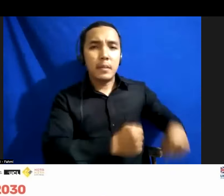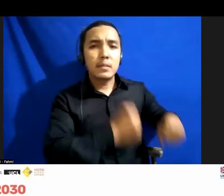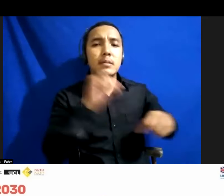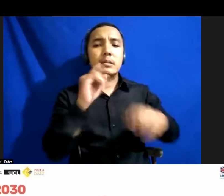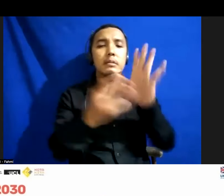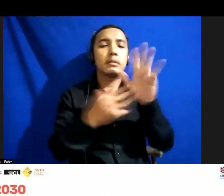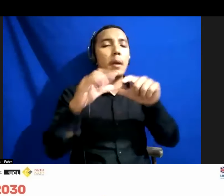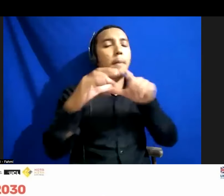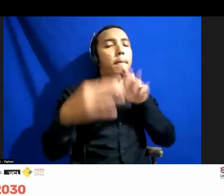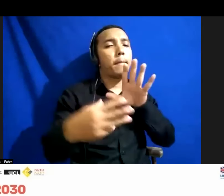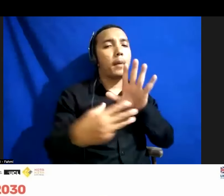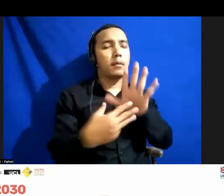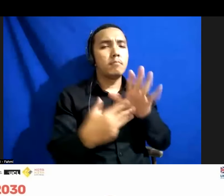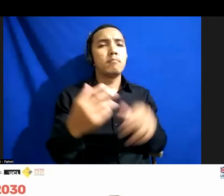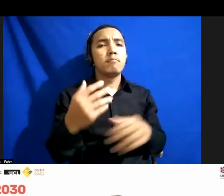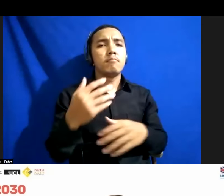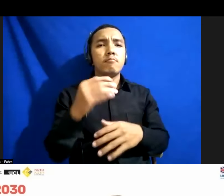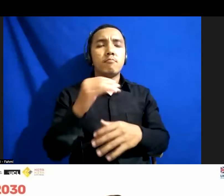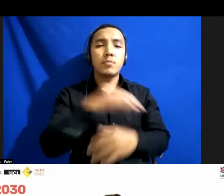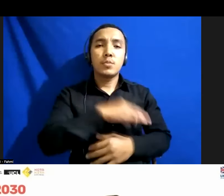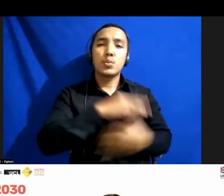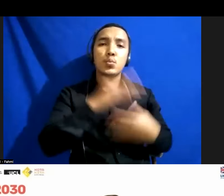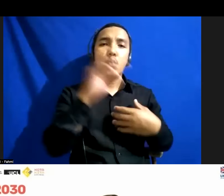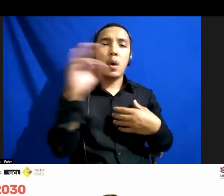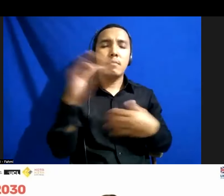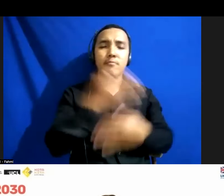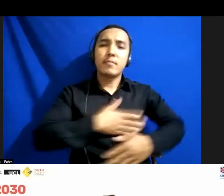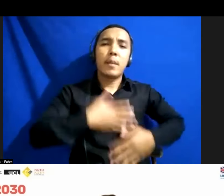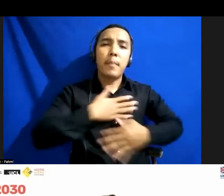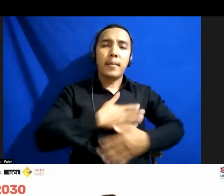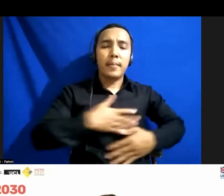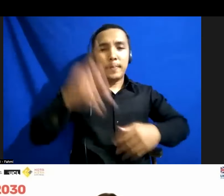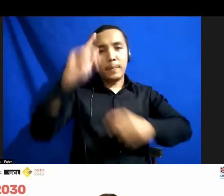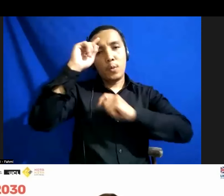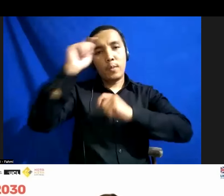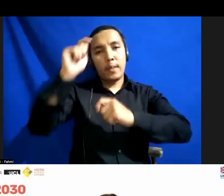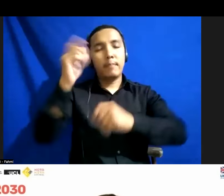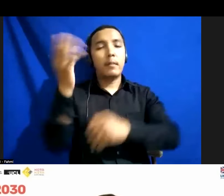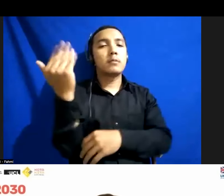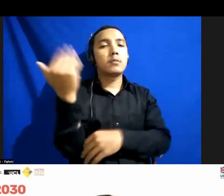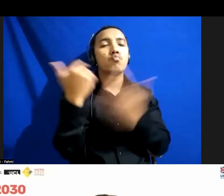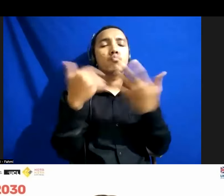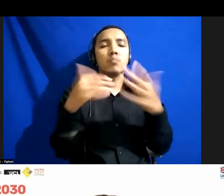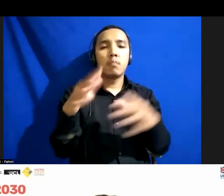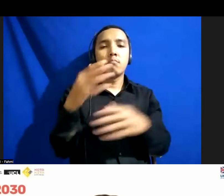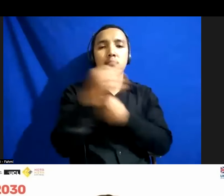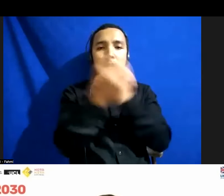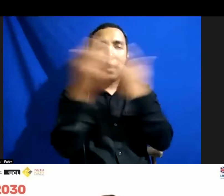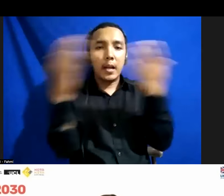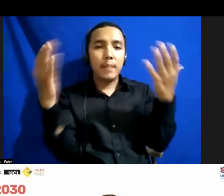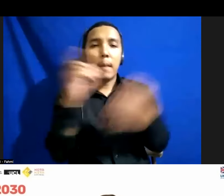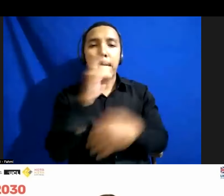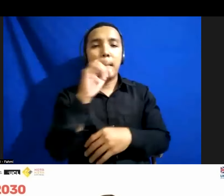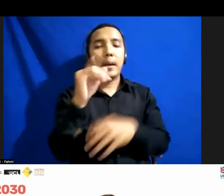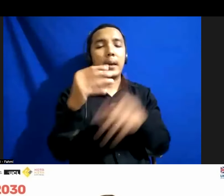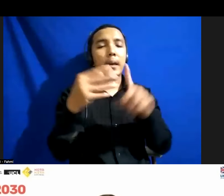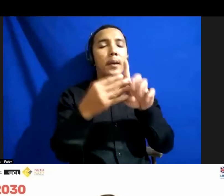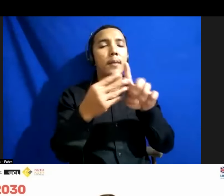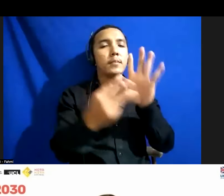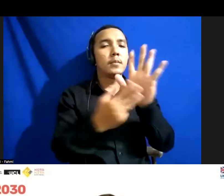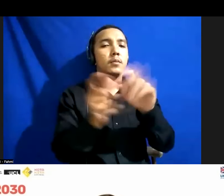piety and dignity and respect, which has actually been mentioned by our mayor, Mr. Ibnu Sina, that Banjarmasin